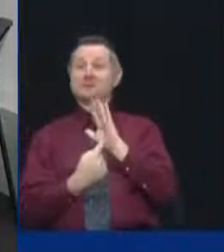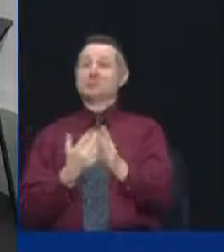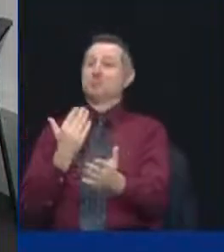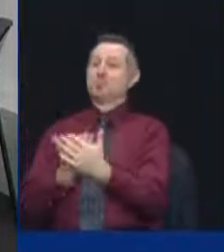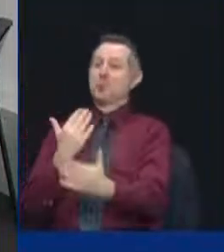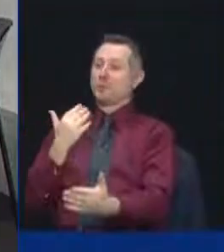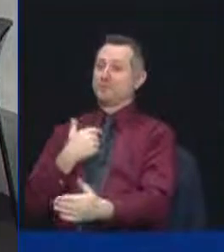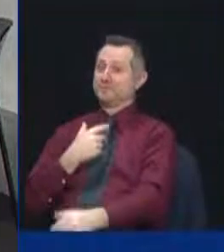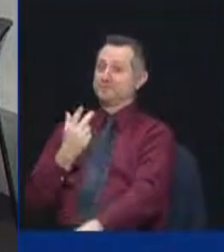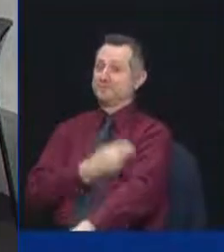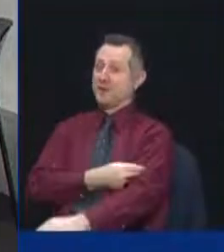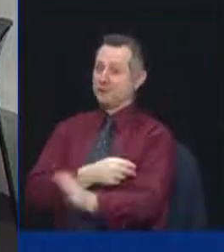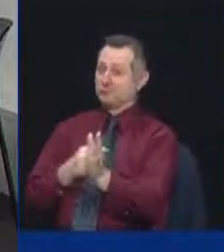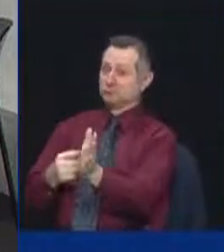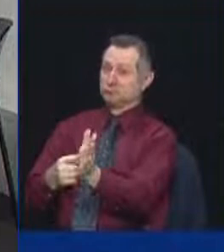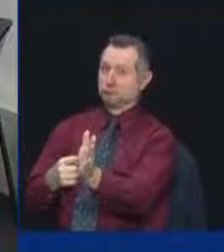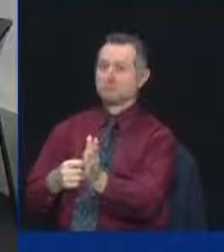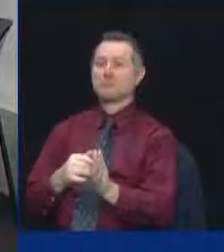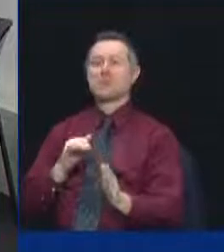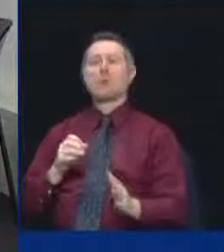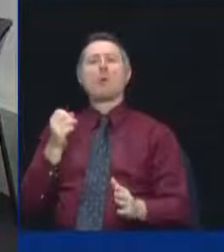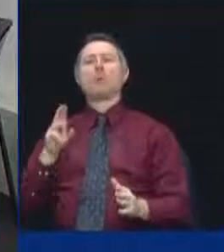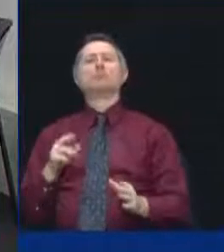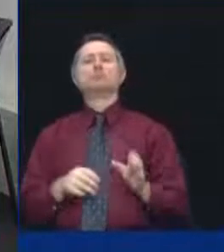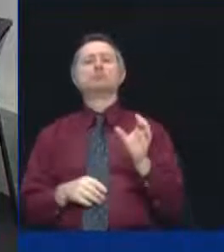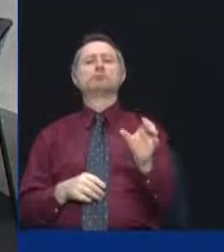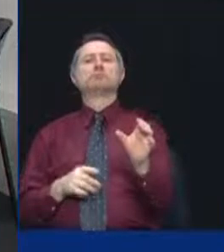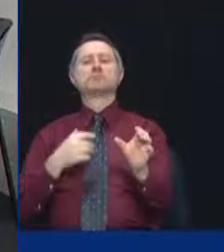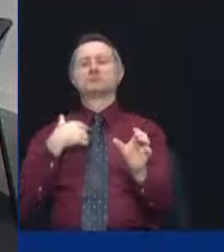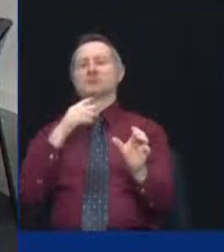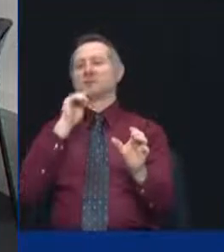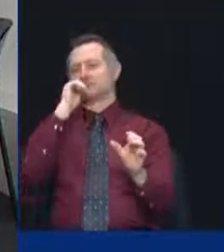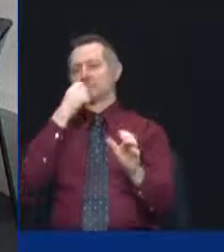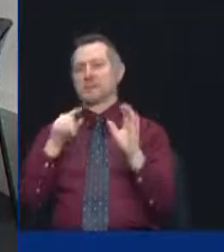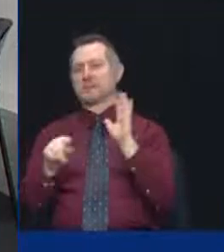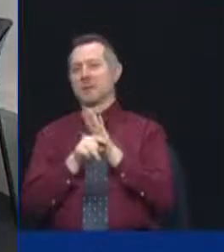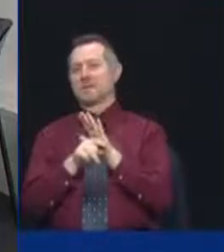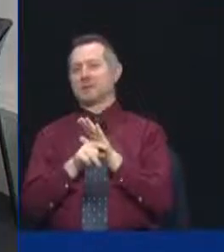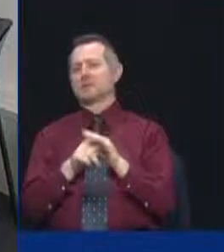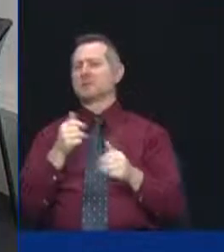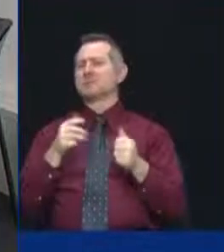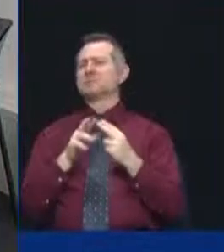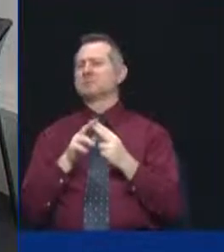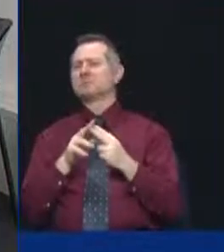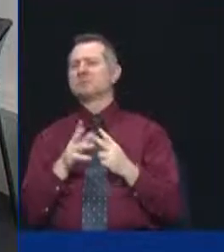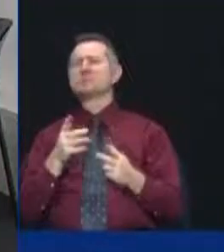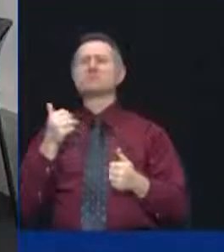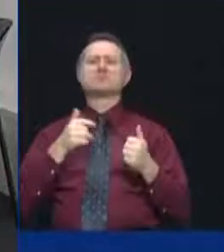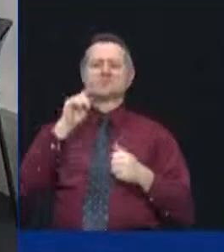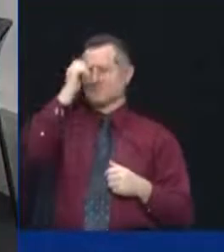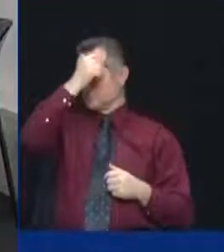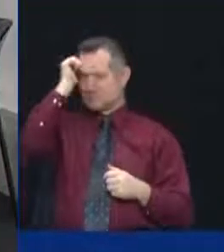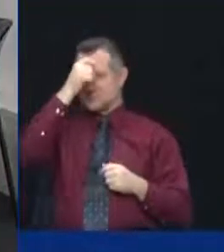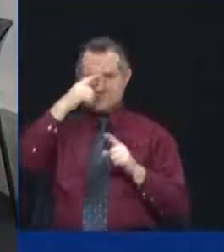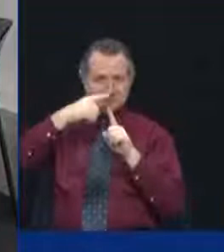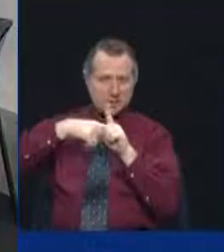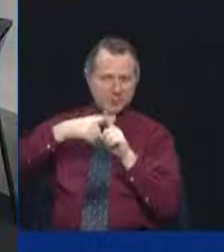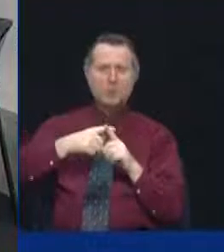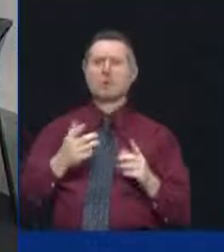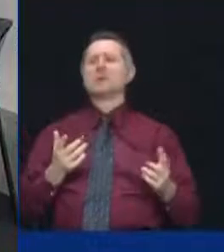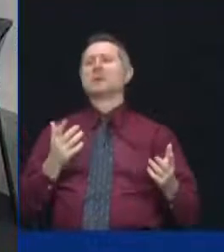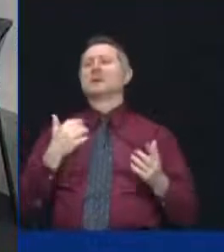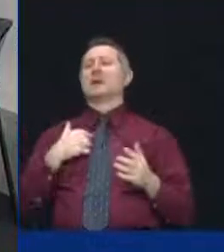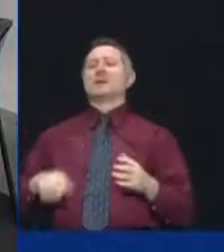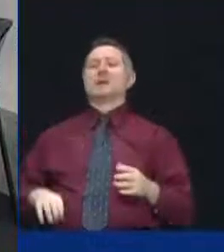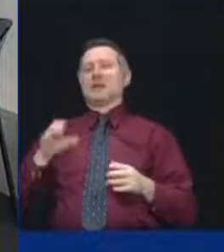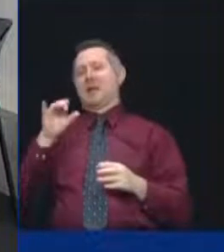you show proof of a test, you get your temperature taken, they ask you for ID. This is an open